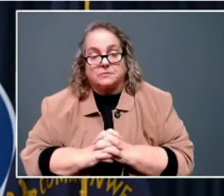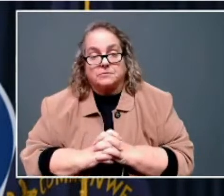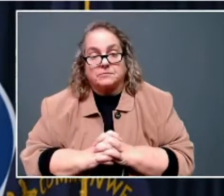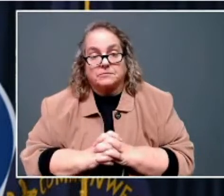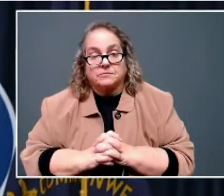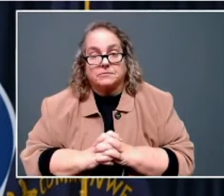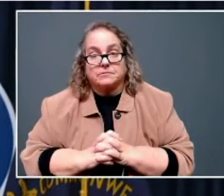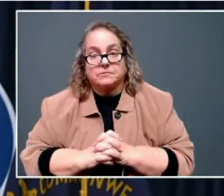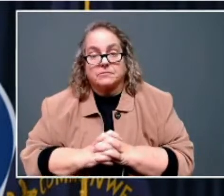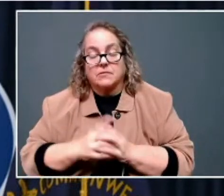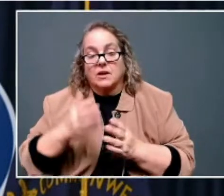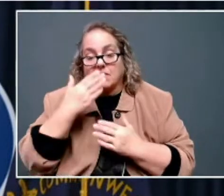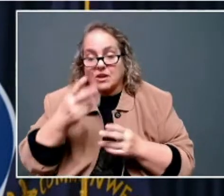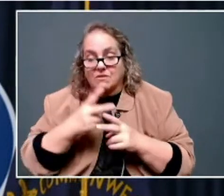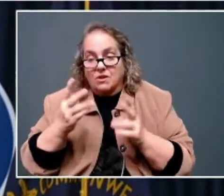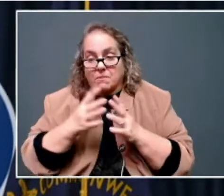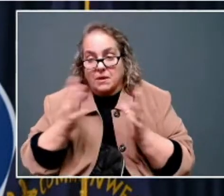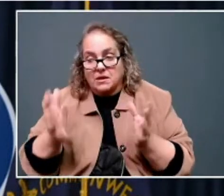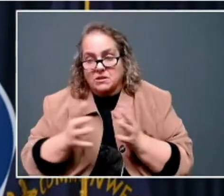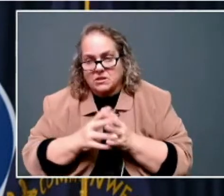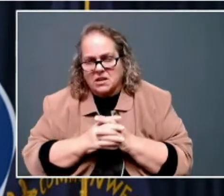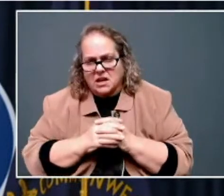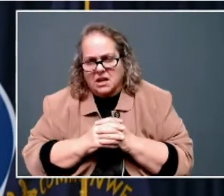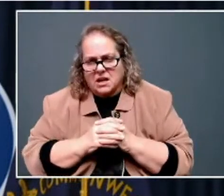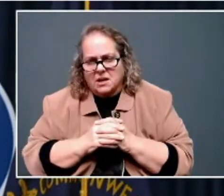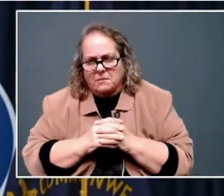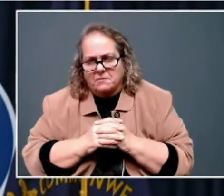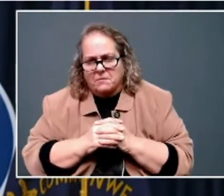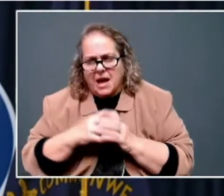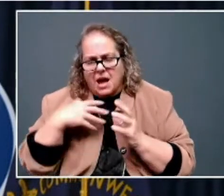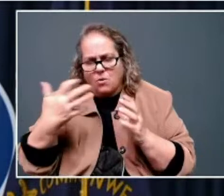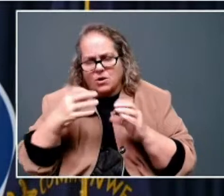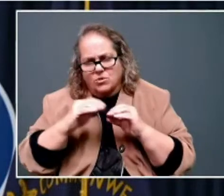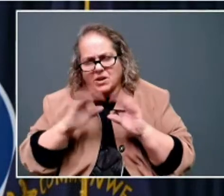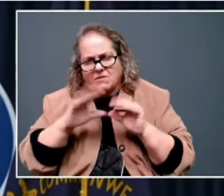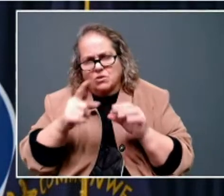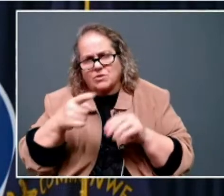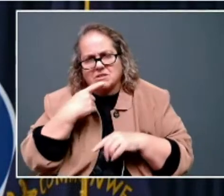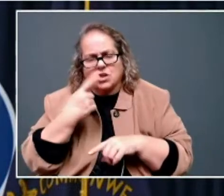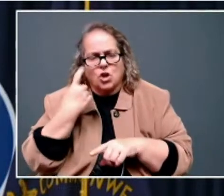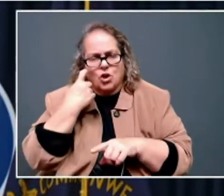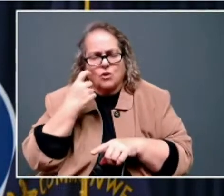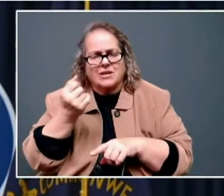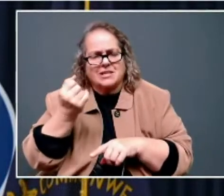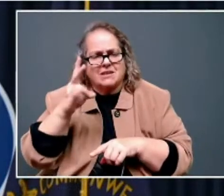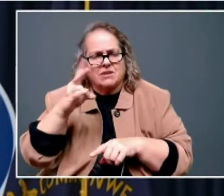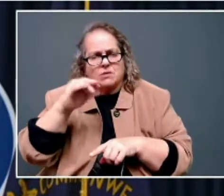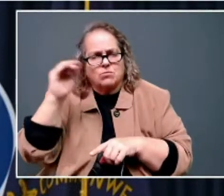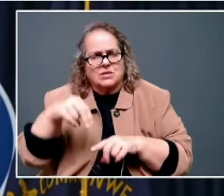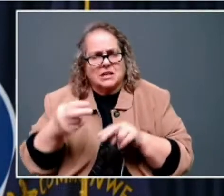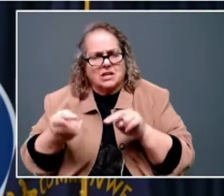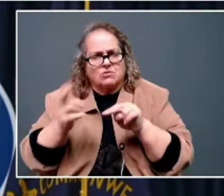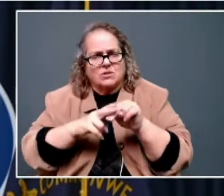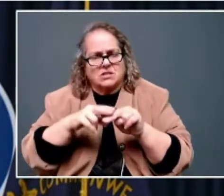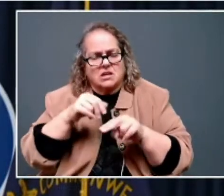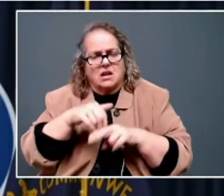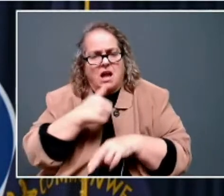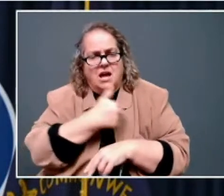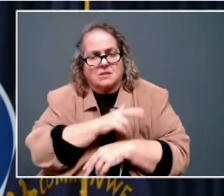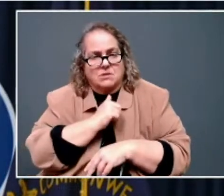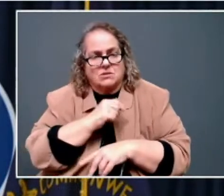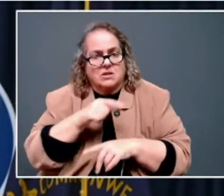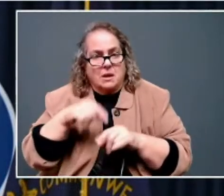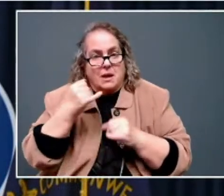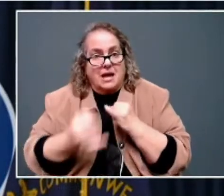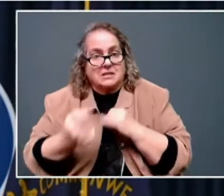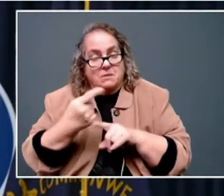Thank you very much. I wanted to clarify, when you said earlier there was a 17% increase in hospitalizations over the past month, is that people